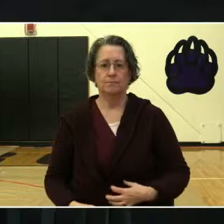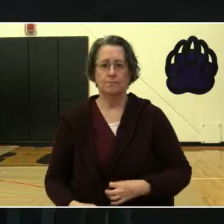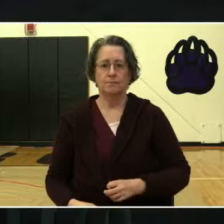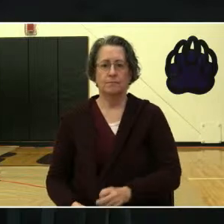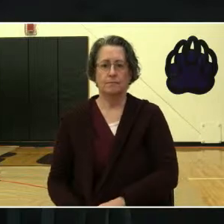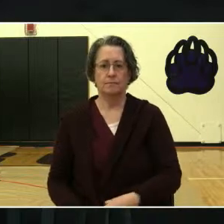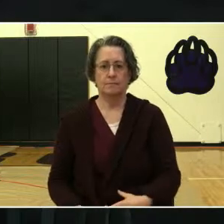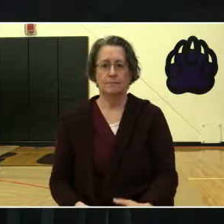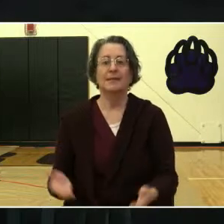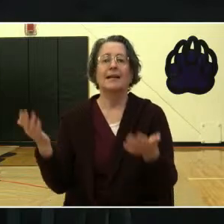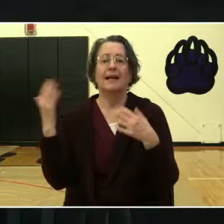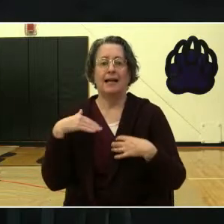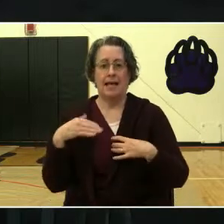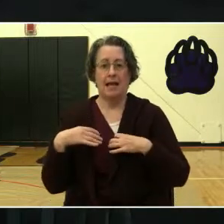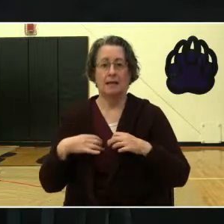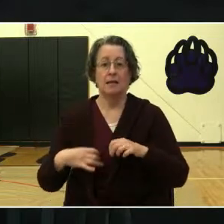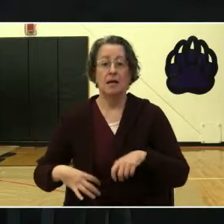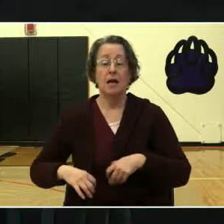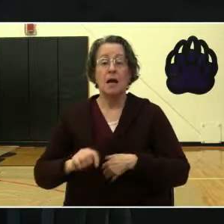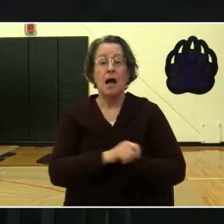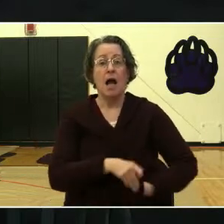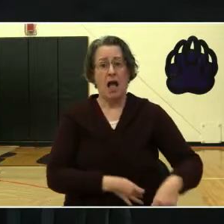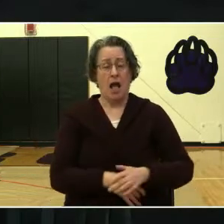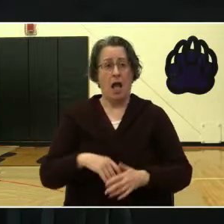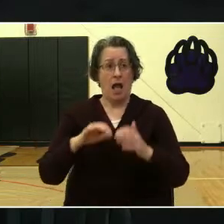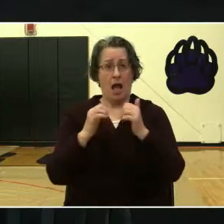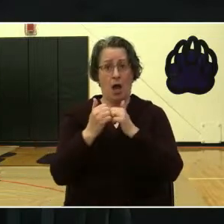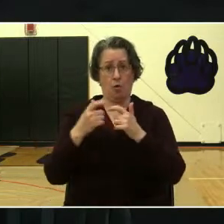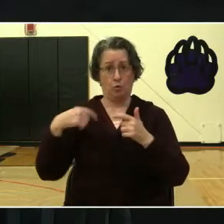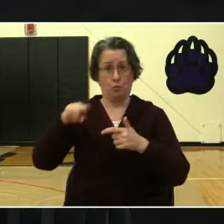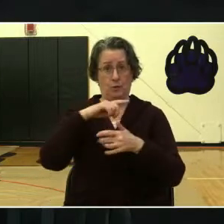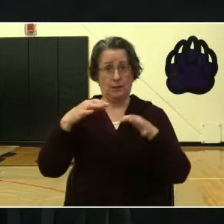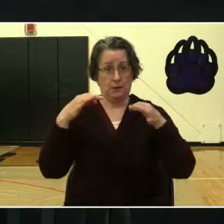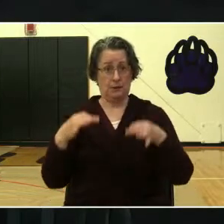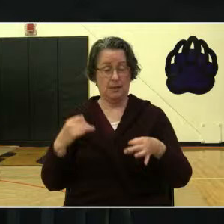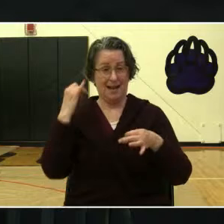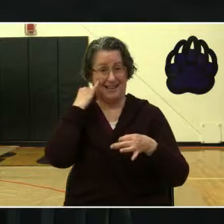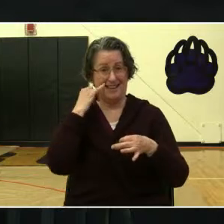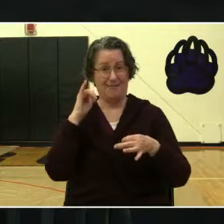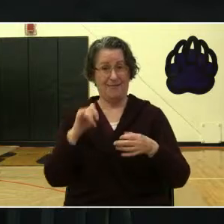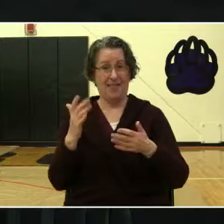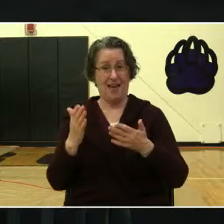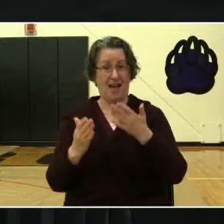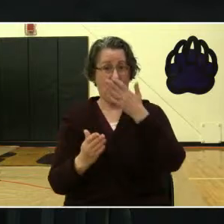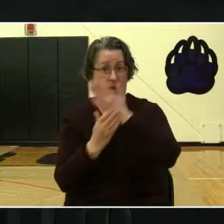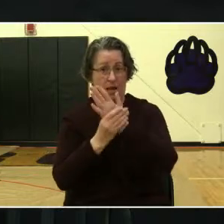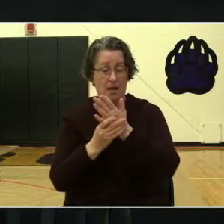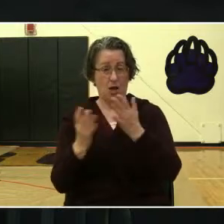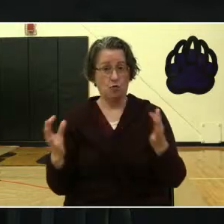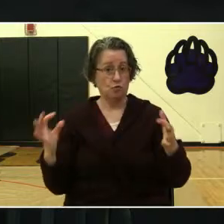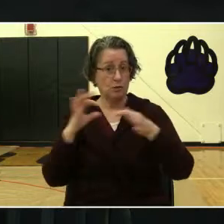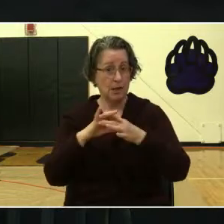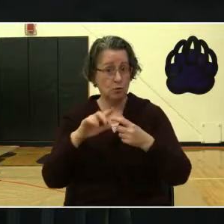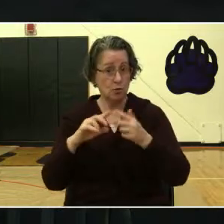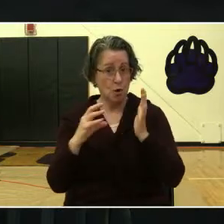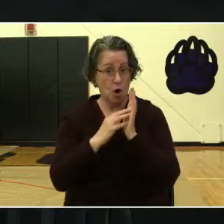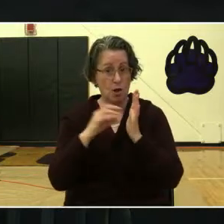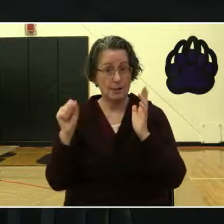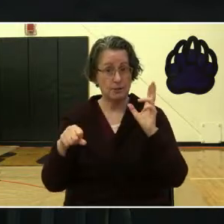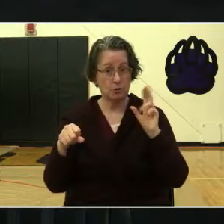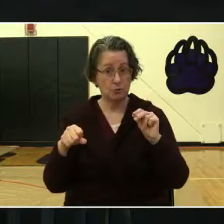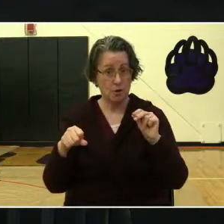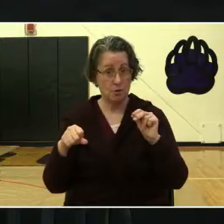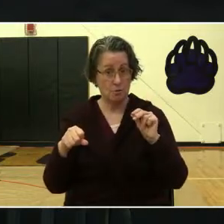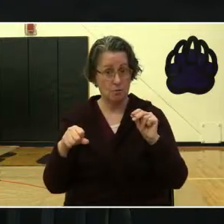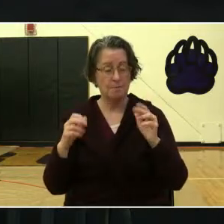principle of something being gerine in the context of um these articles is that action